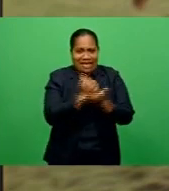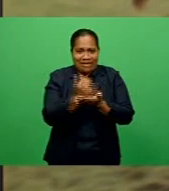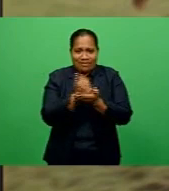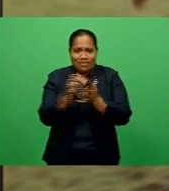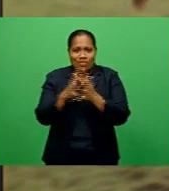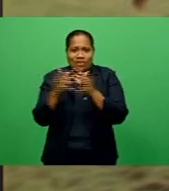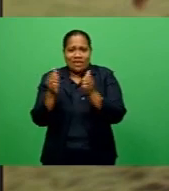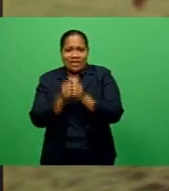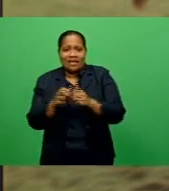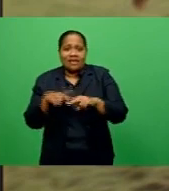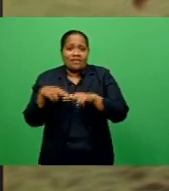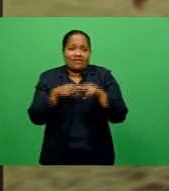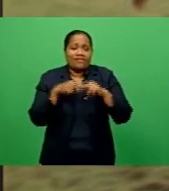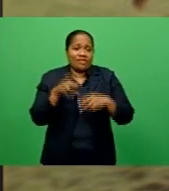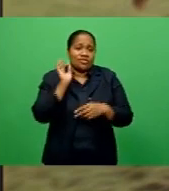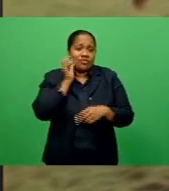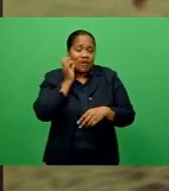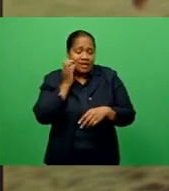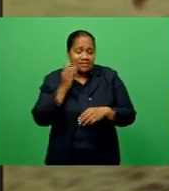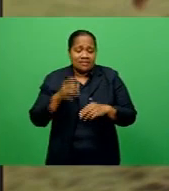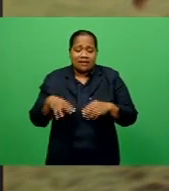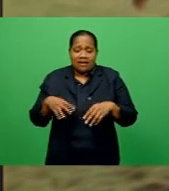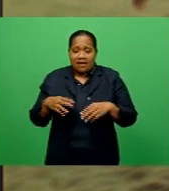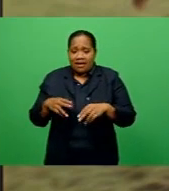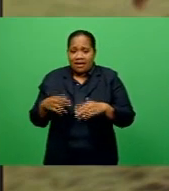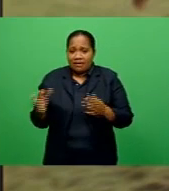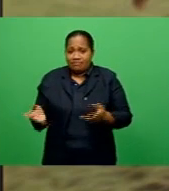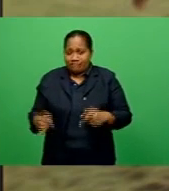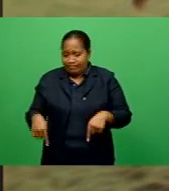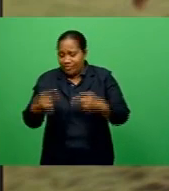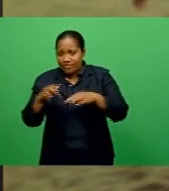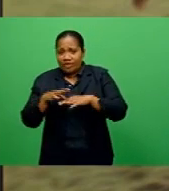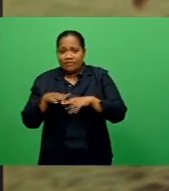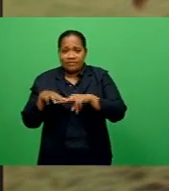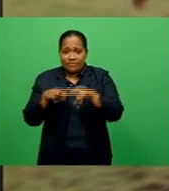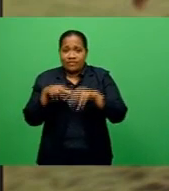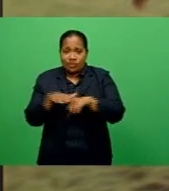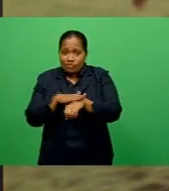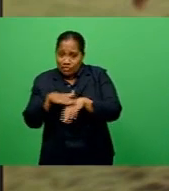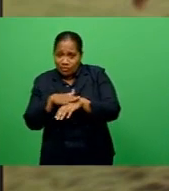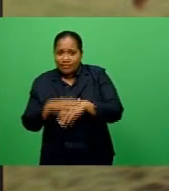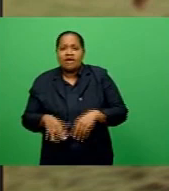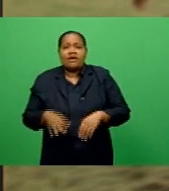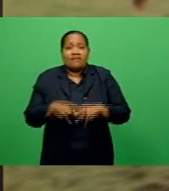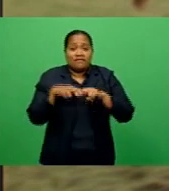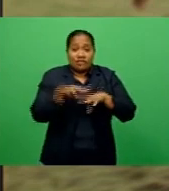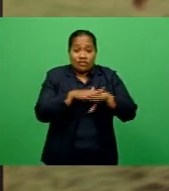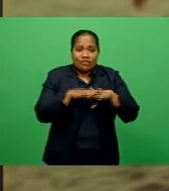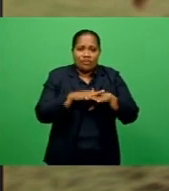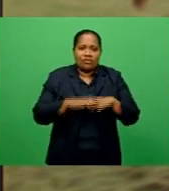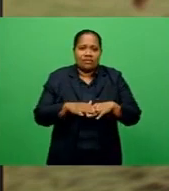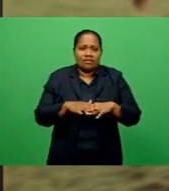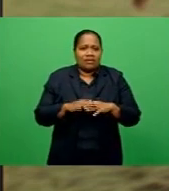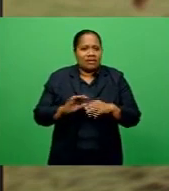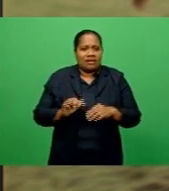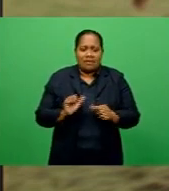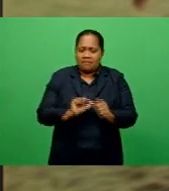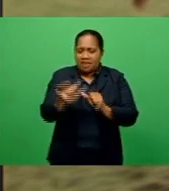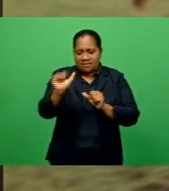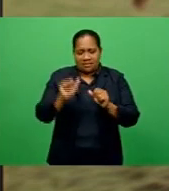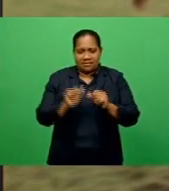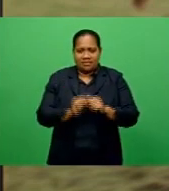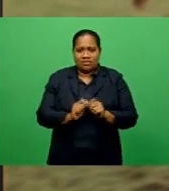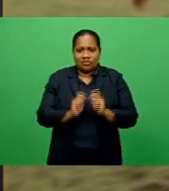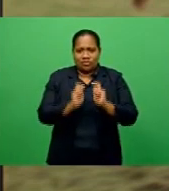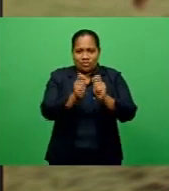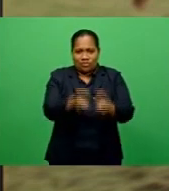Barbers White played Fiji Barbers Blue in the final. Despite finishing runners-up, Fiji Blue scored one of the best team tries of the final